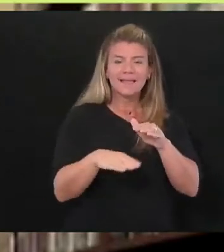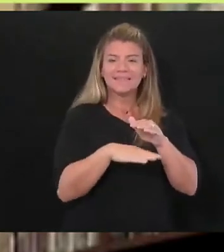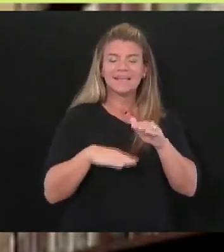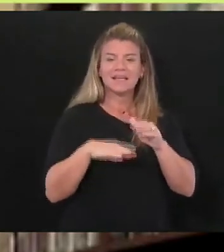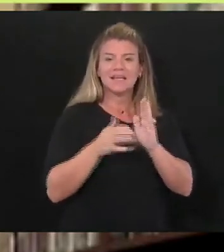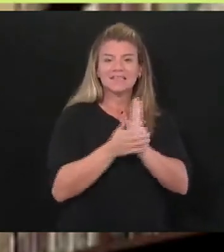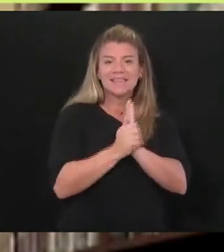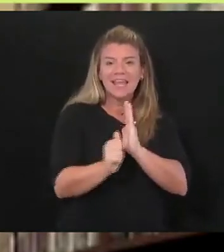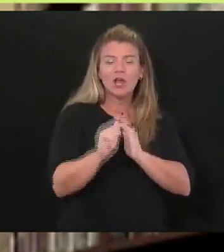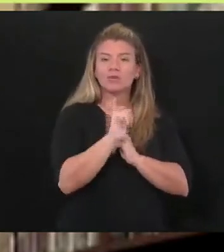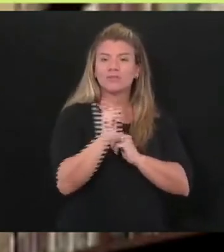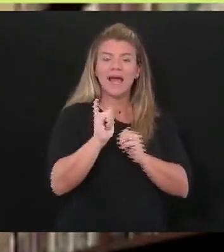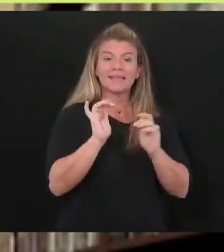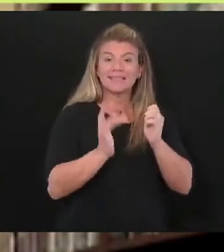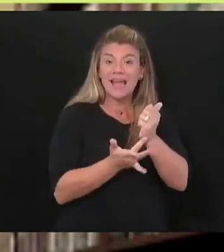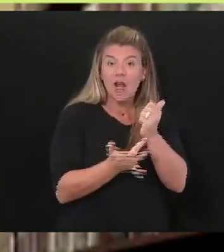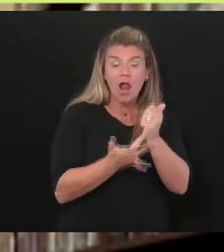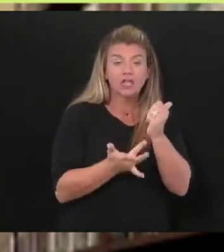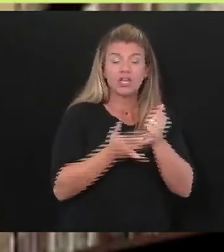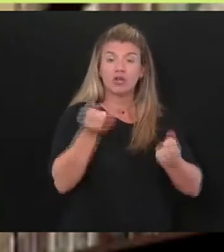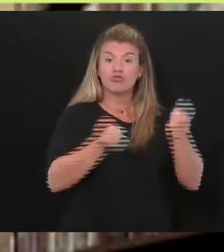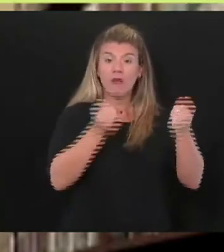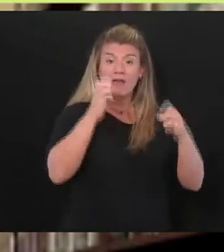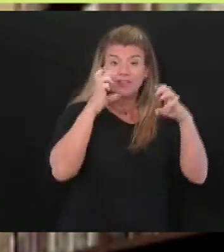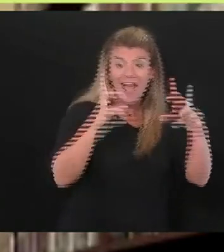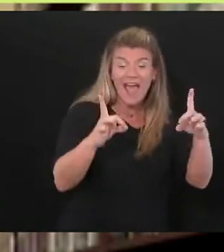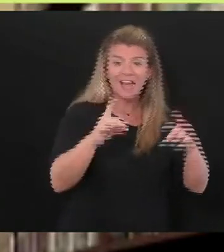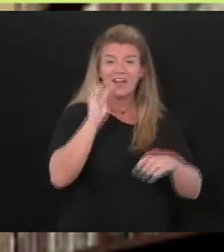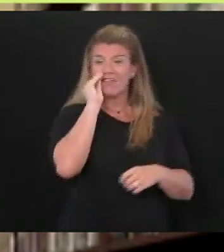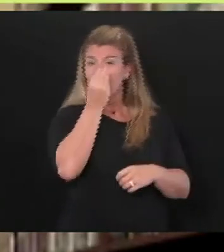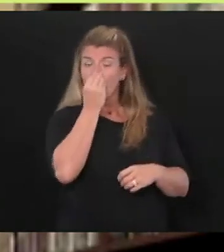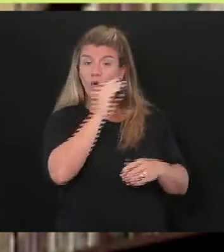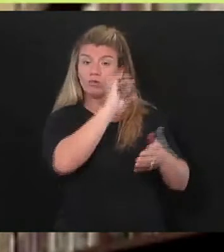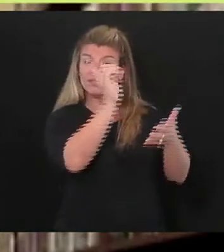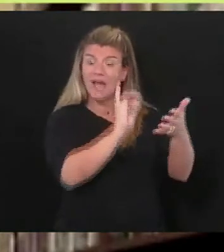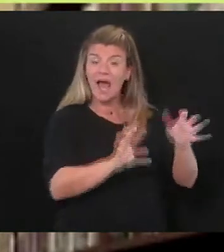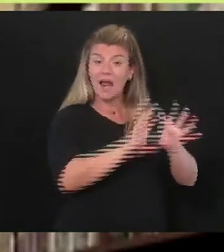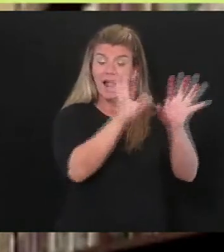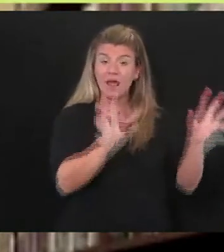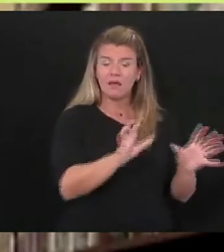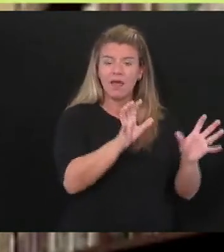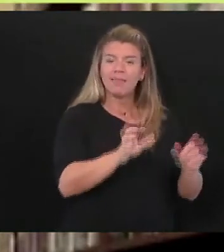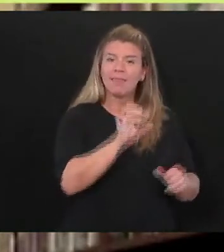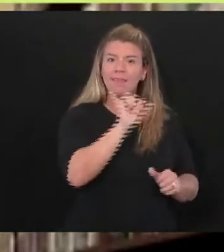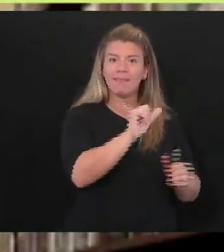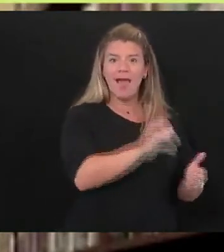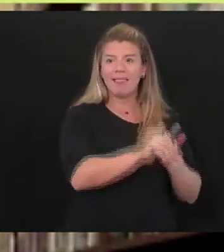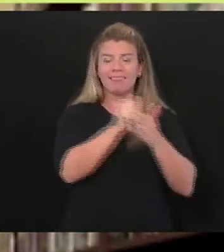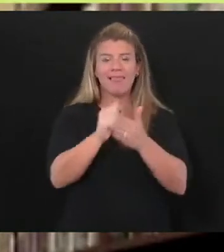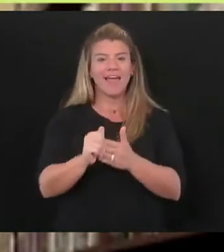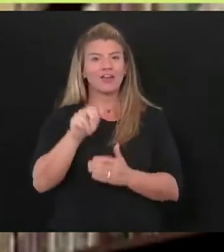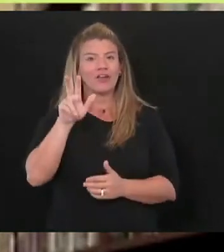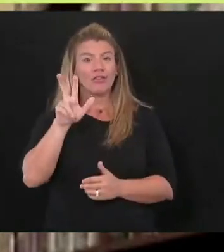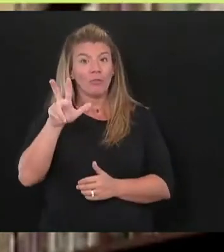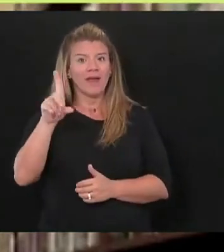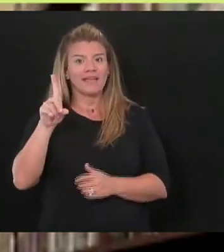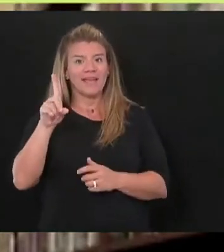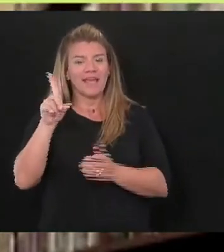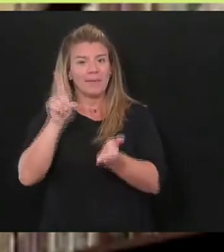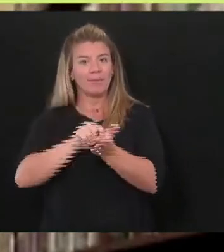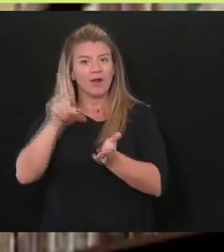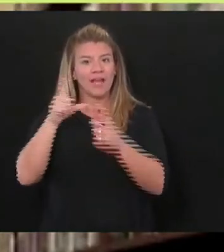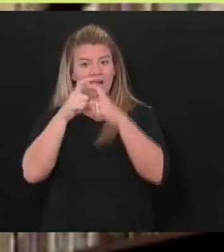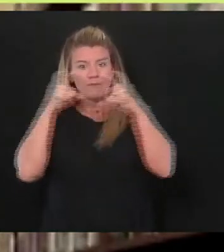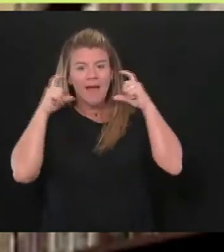skills like technology and driver's ed and floral design. And eventually, it led to the 3D printing of face masks and face